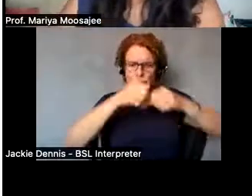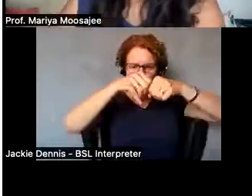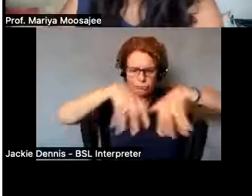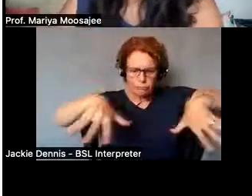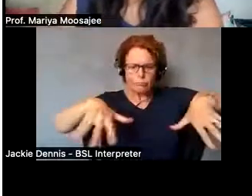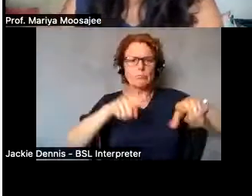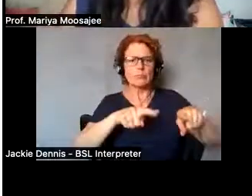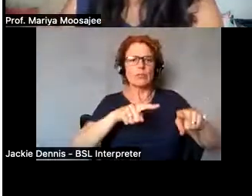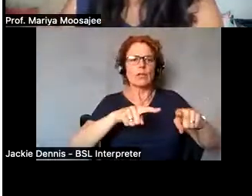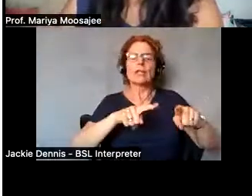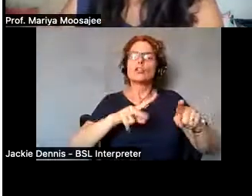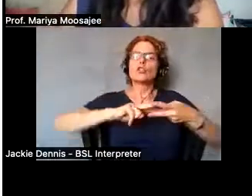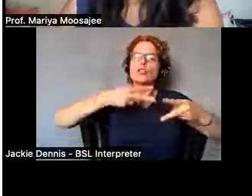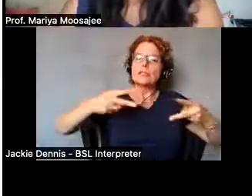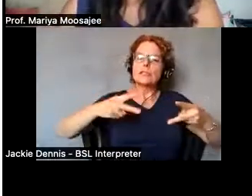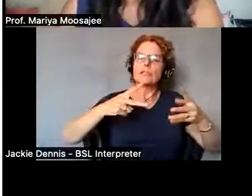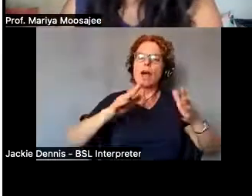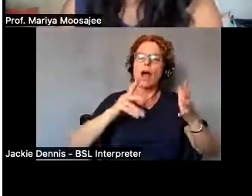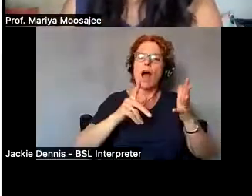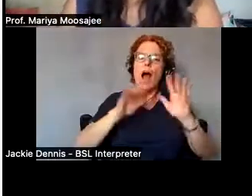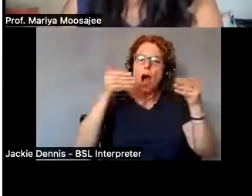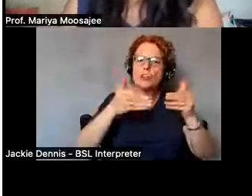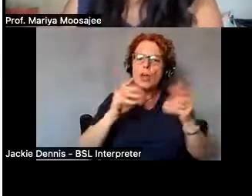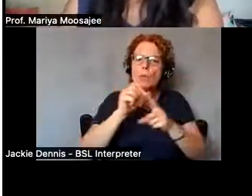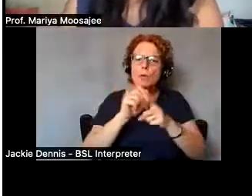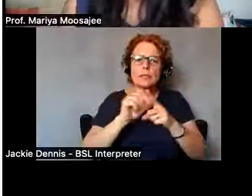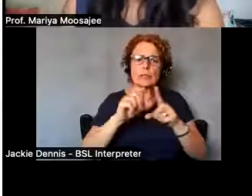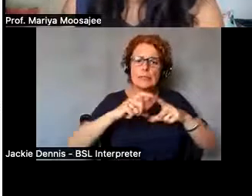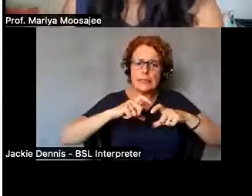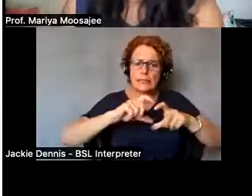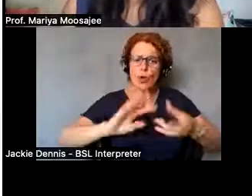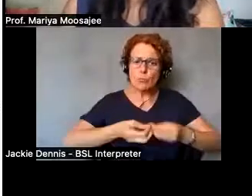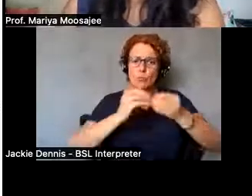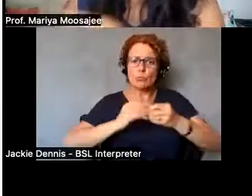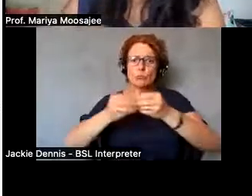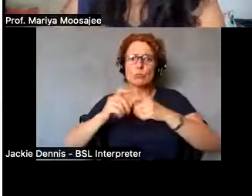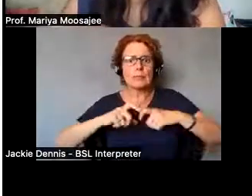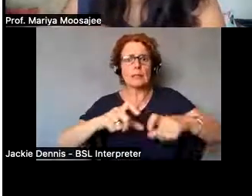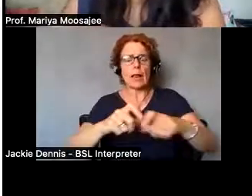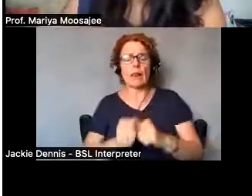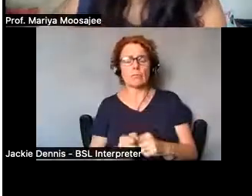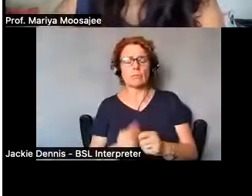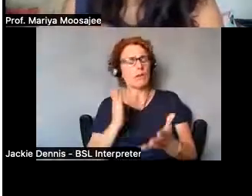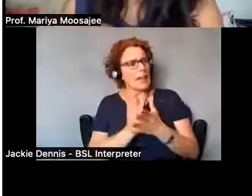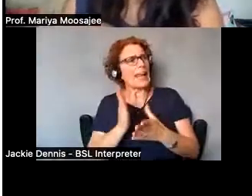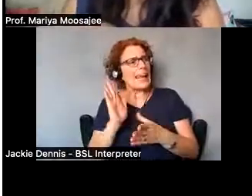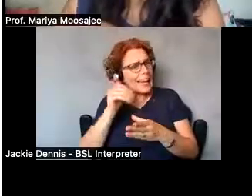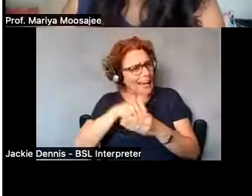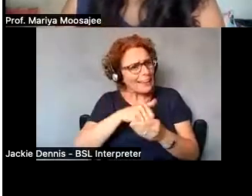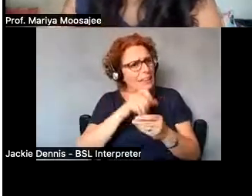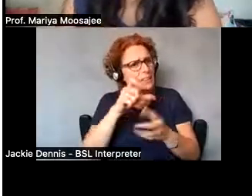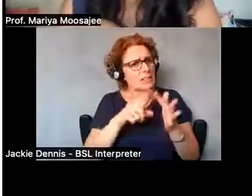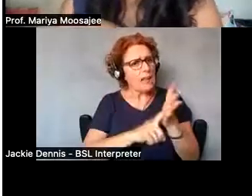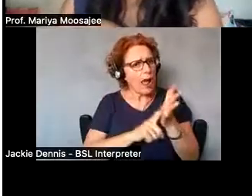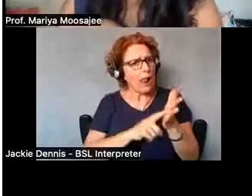usherin protein was still being produced after many, many cell divisions, which shows that once they're in the cell, they divide with the cell